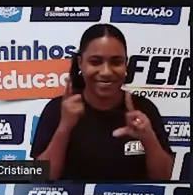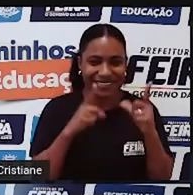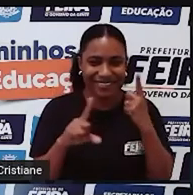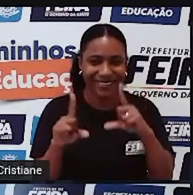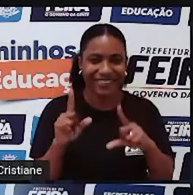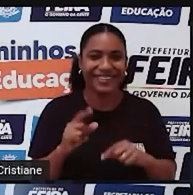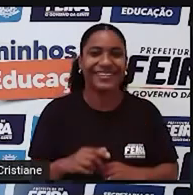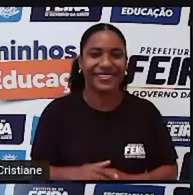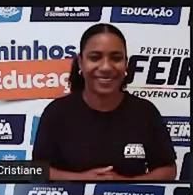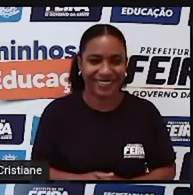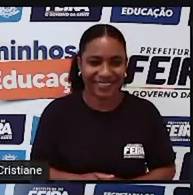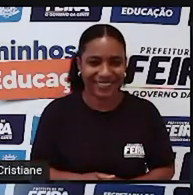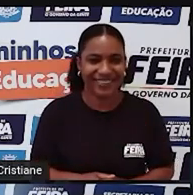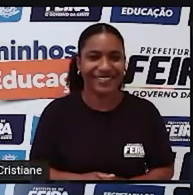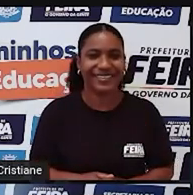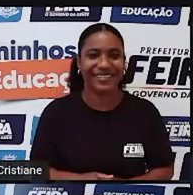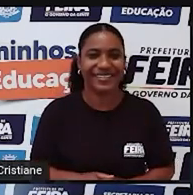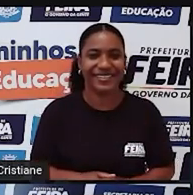Hello.